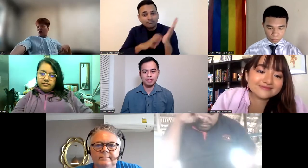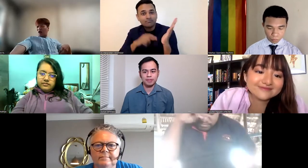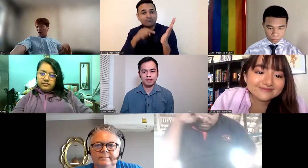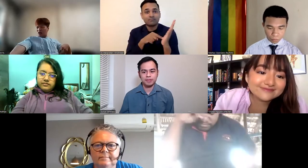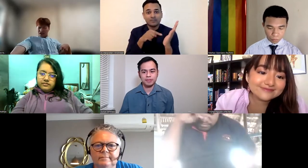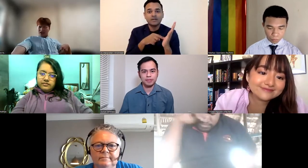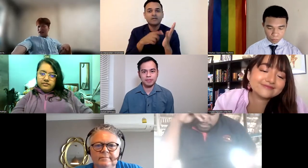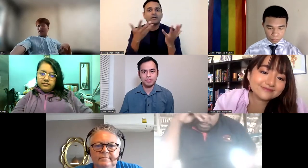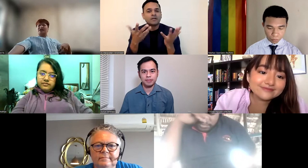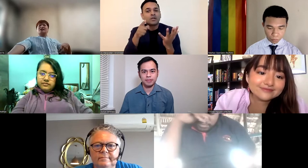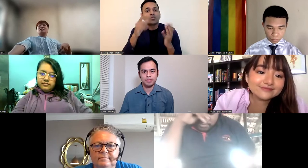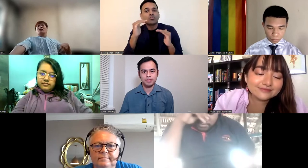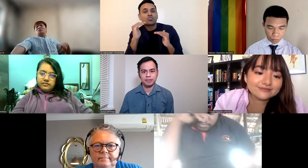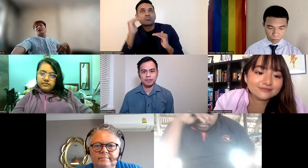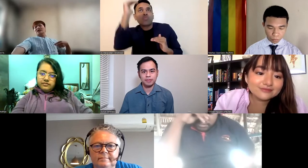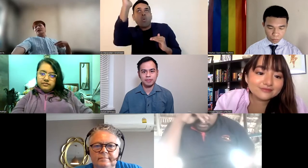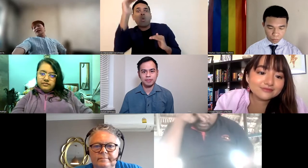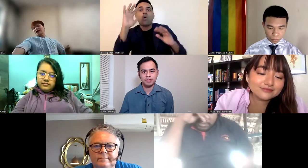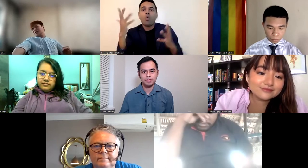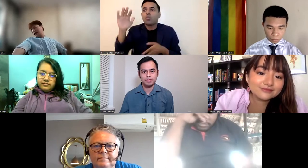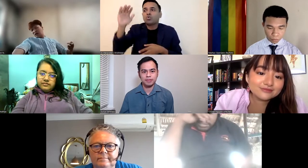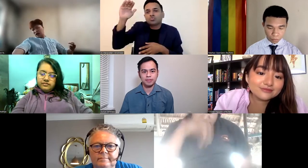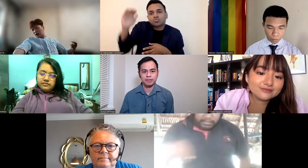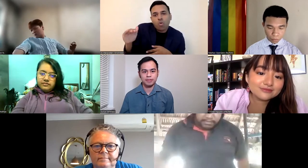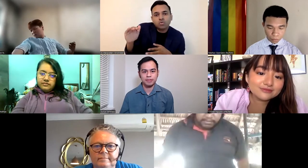individual. And because of that,